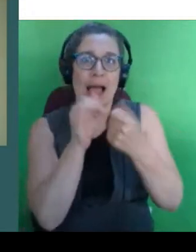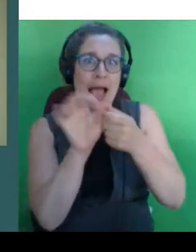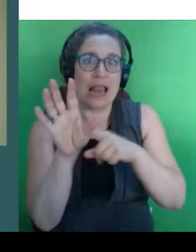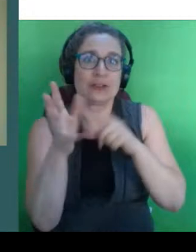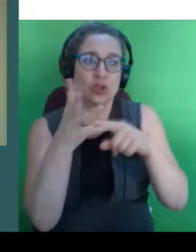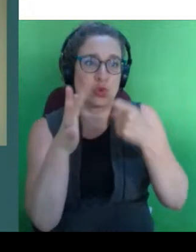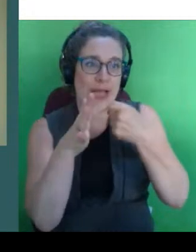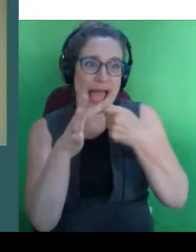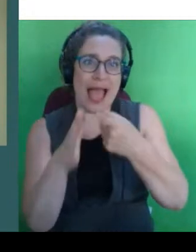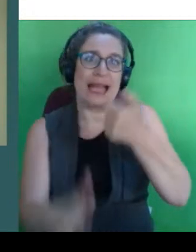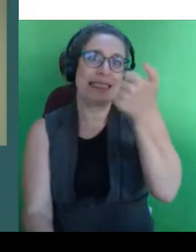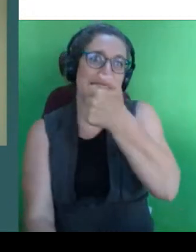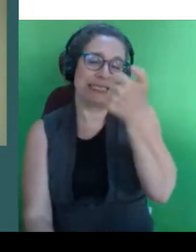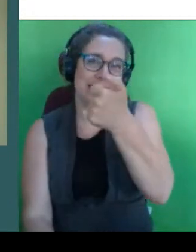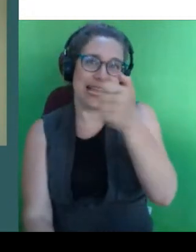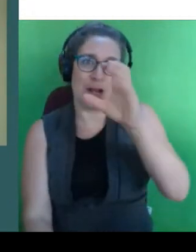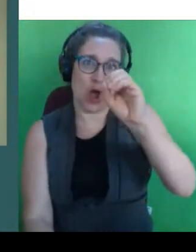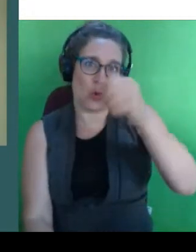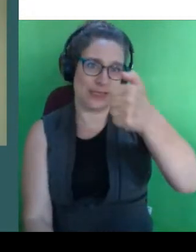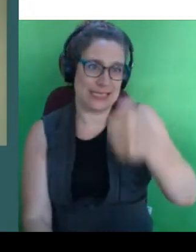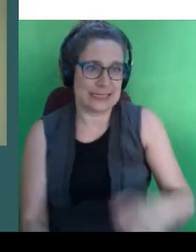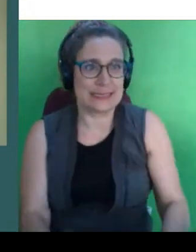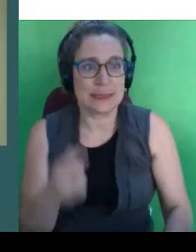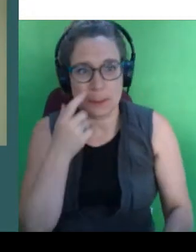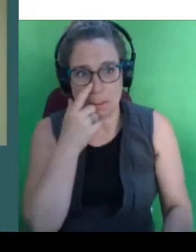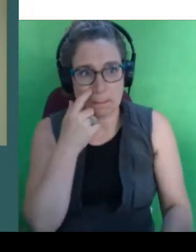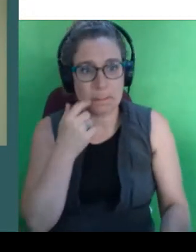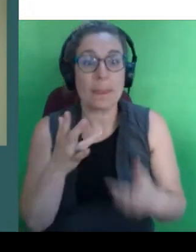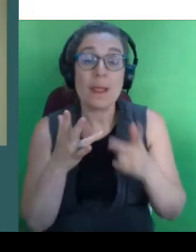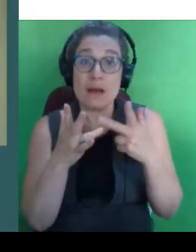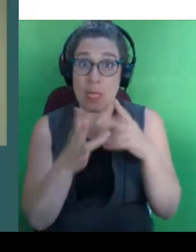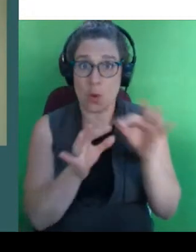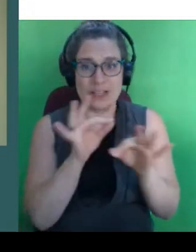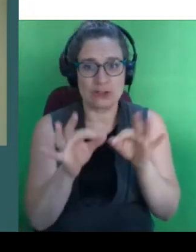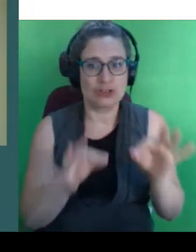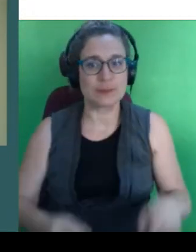1606. The next question.